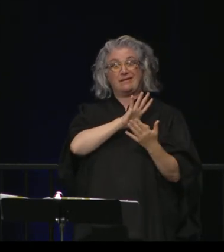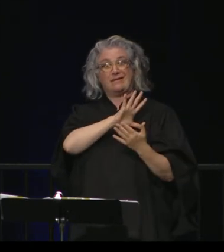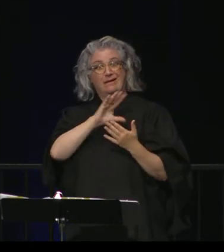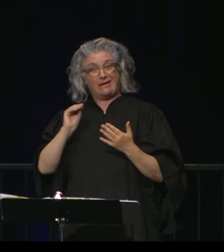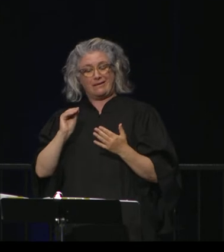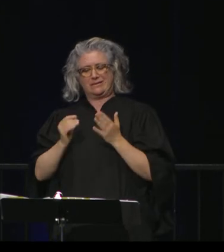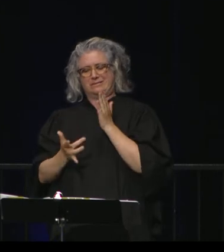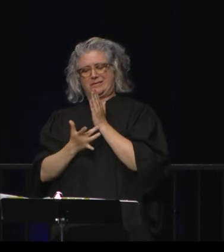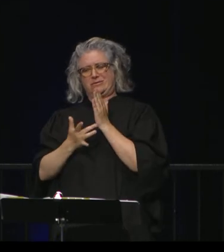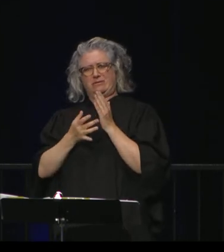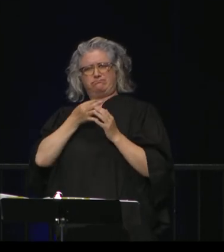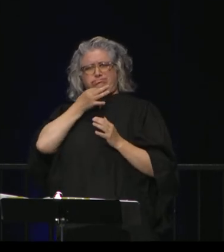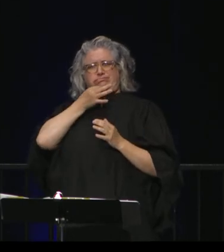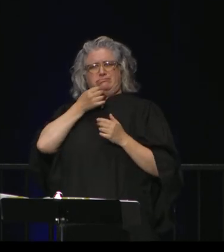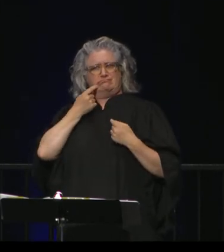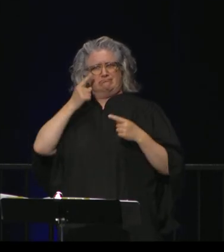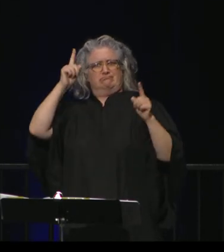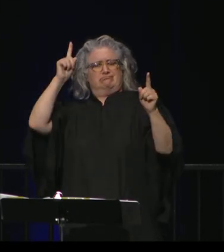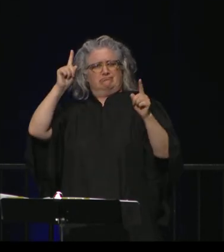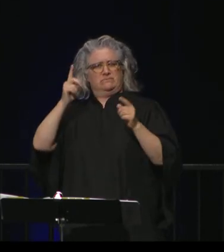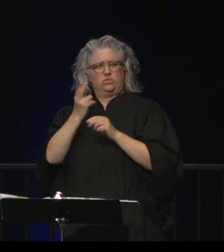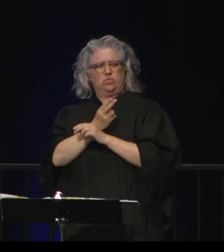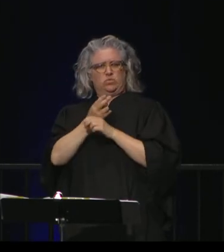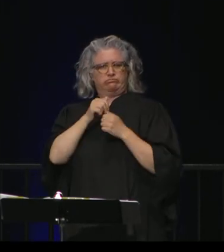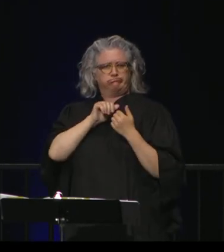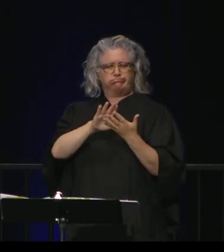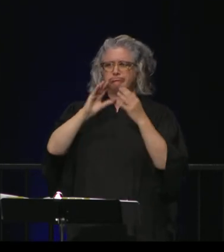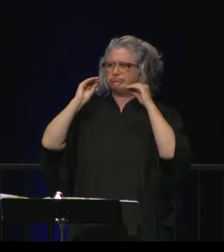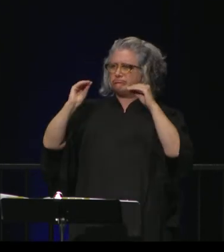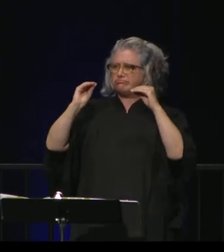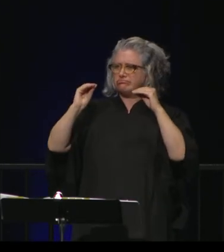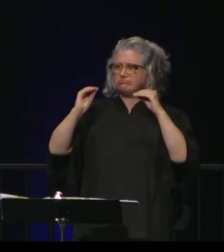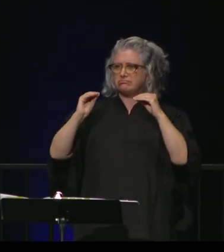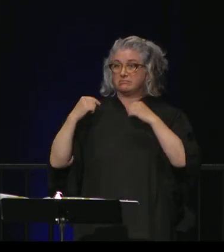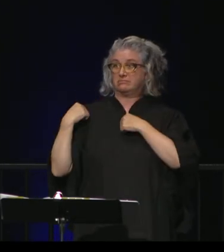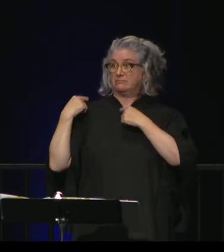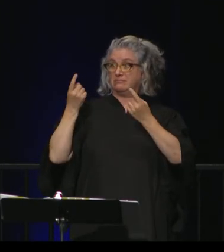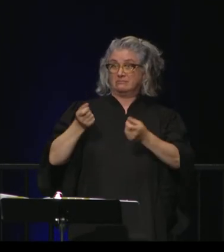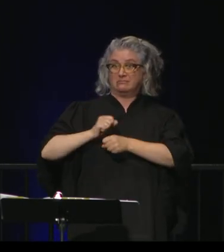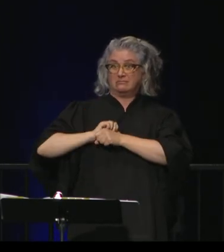a capacity that has been most striking during the pandemic.